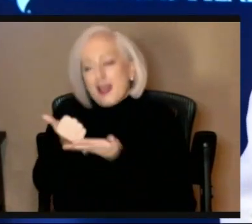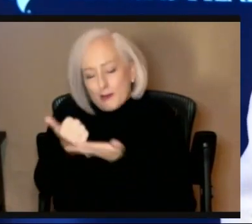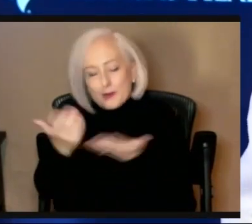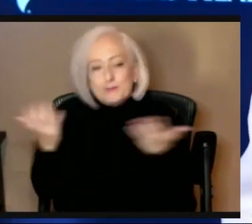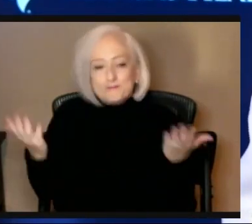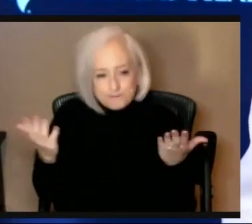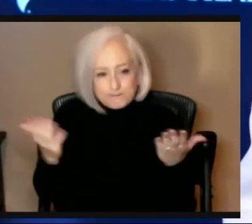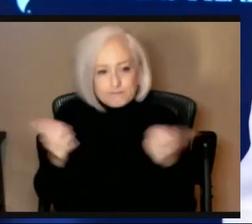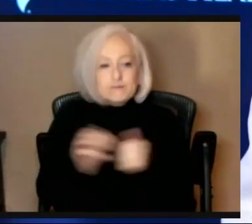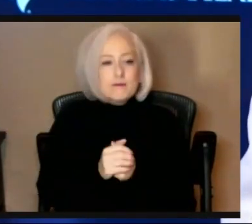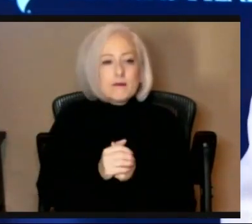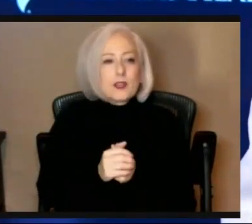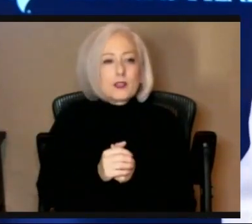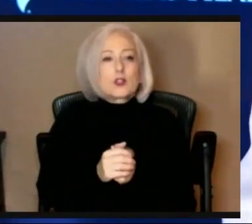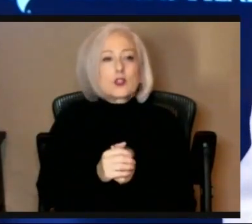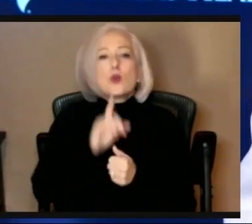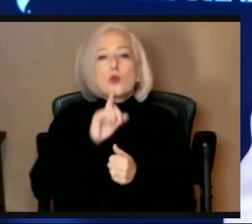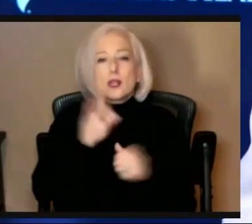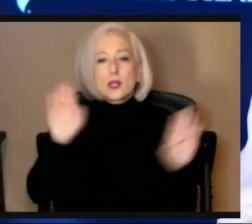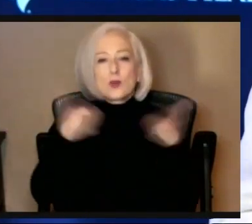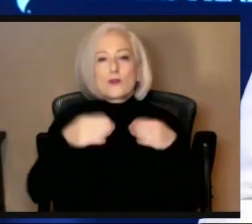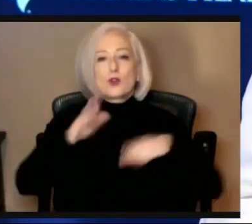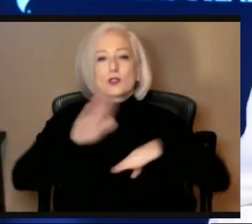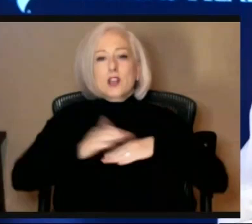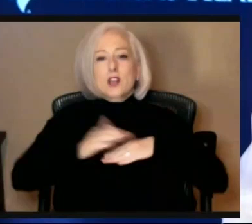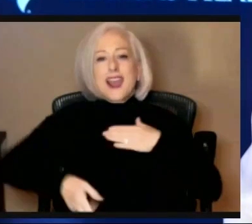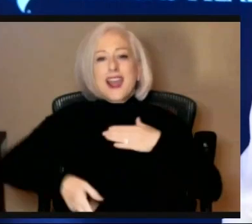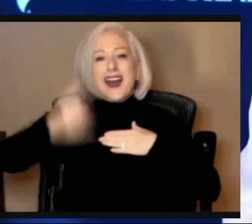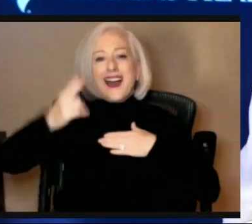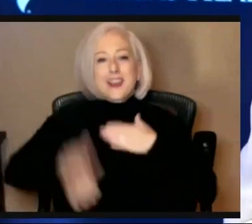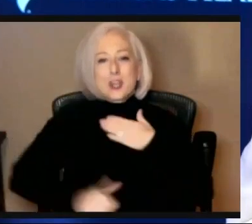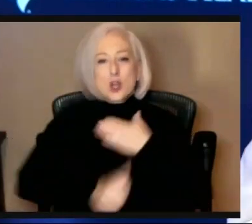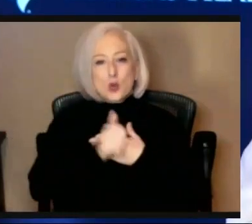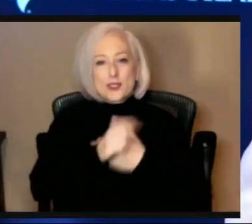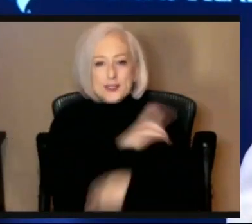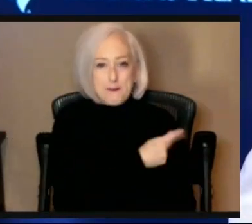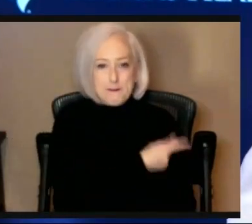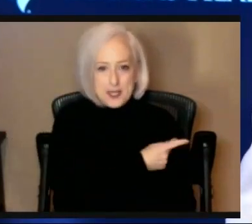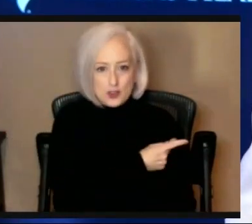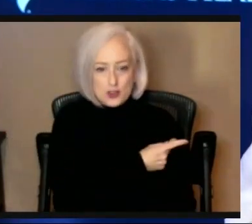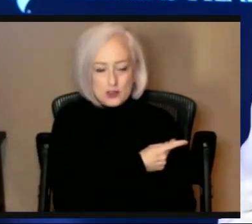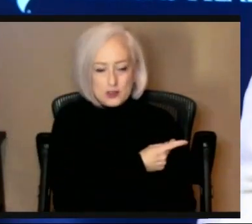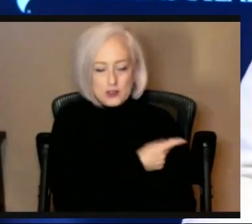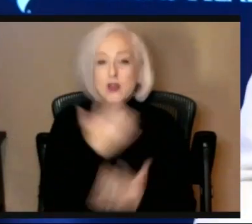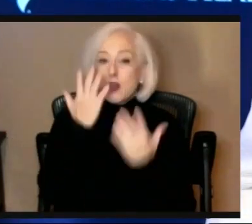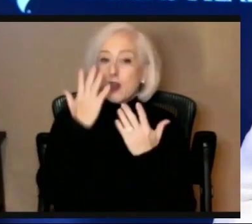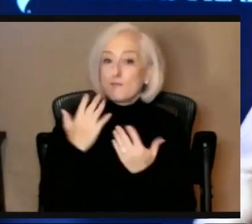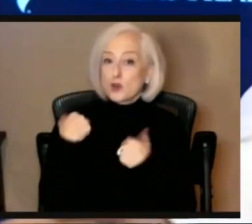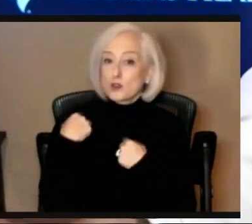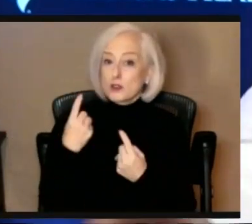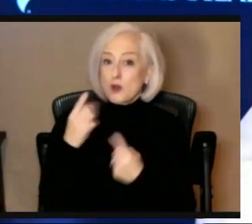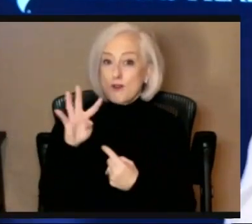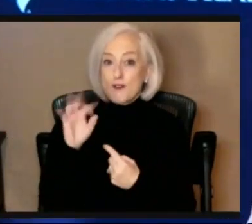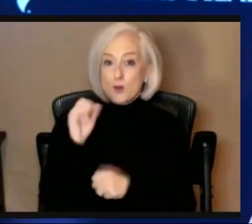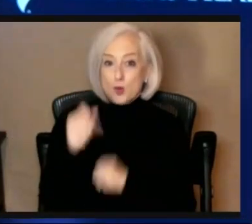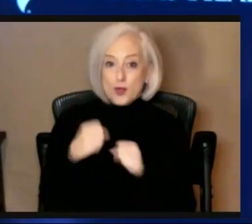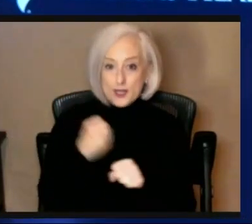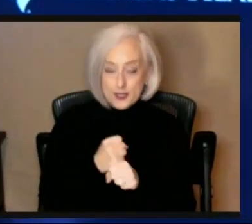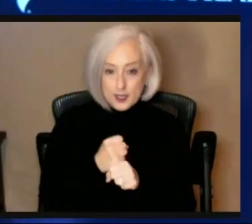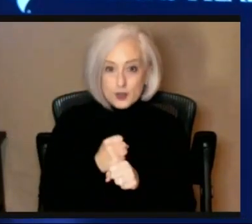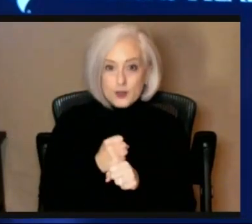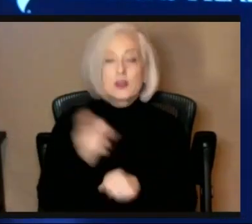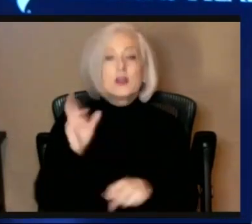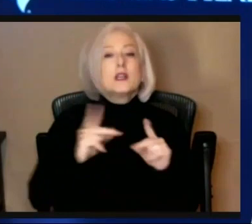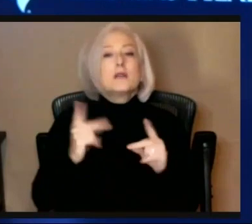focusing on high-risk patients. And unfortunately, over 40 years, people have looked at getting chest x-rays